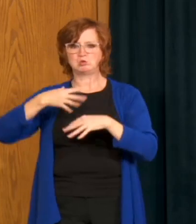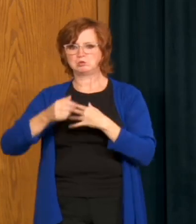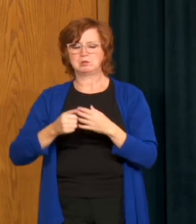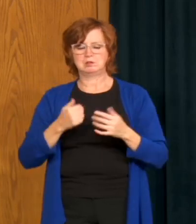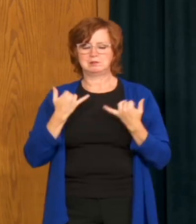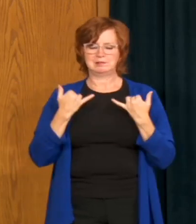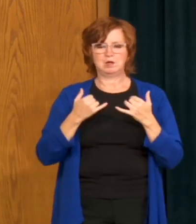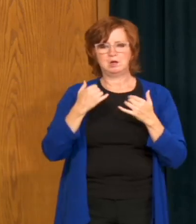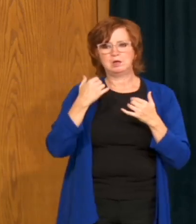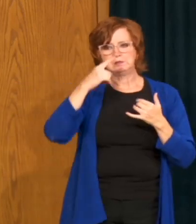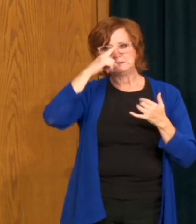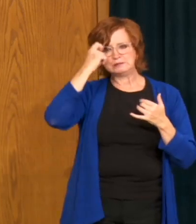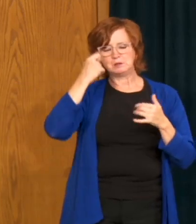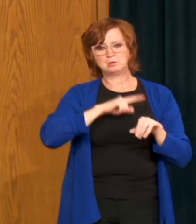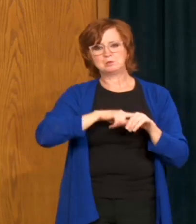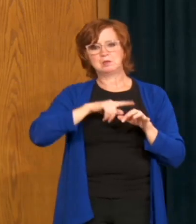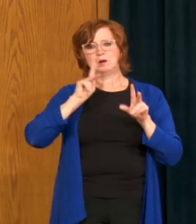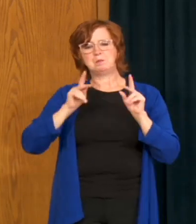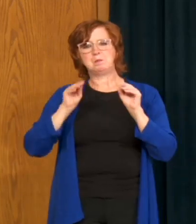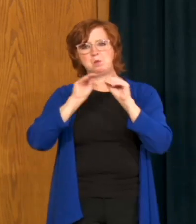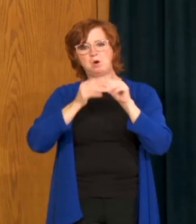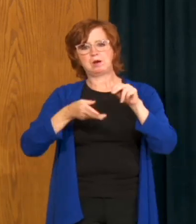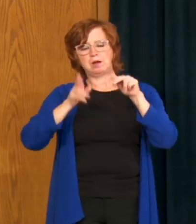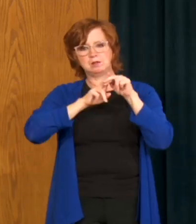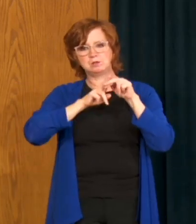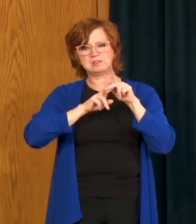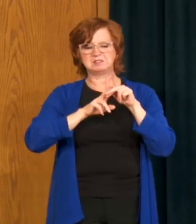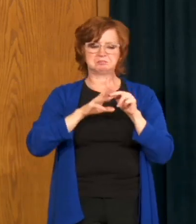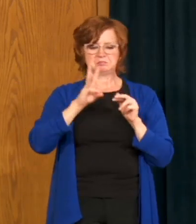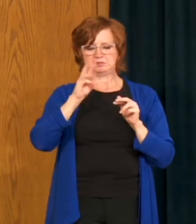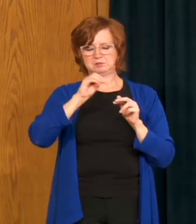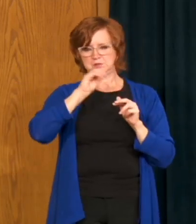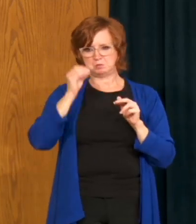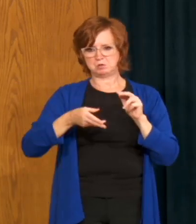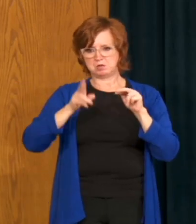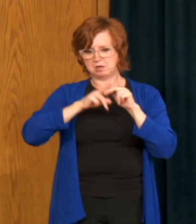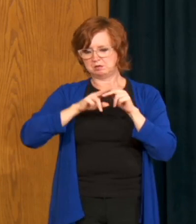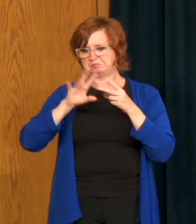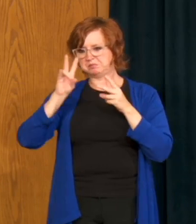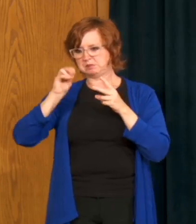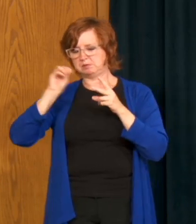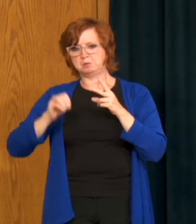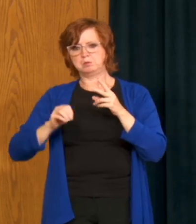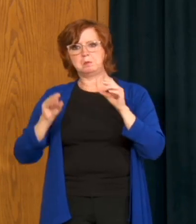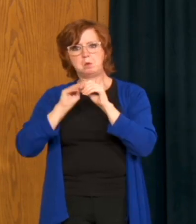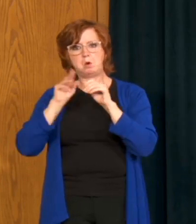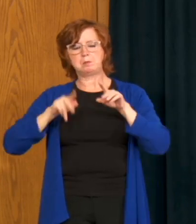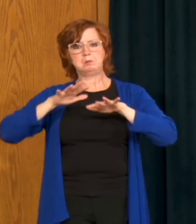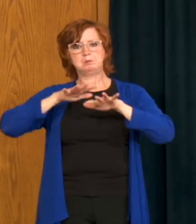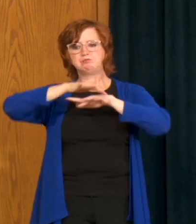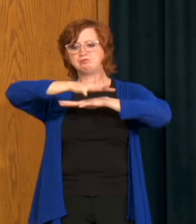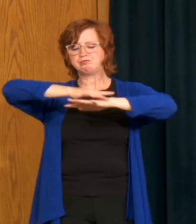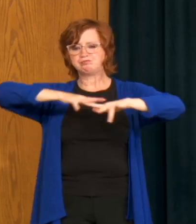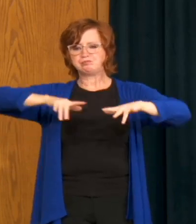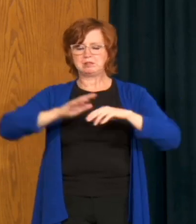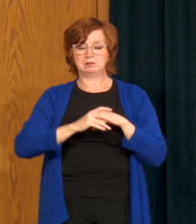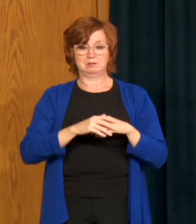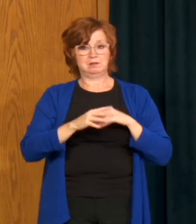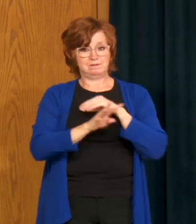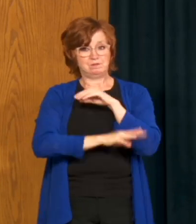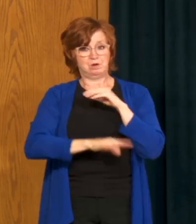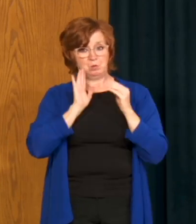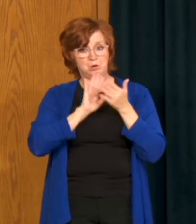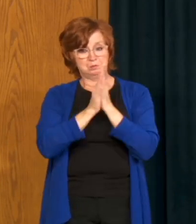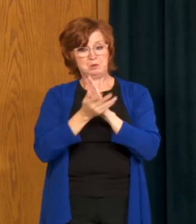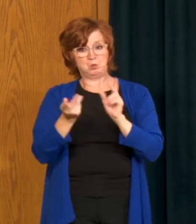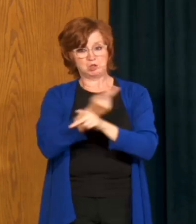going up maybe 60, 70%. It may increase in the fall again with schools opening and to some extent post-secondary education, other sectors